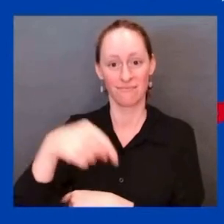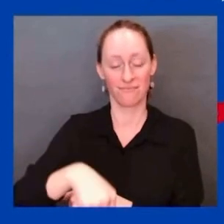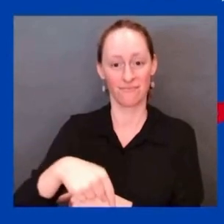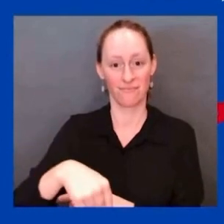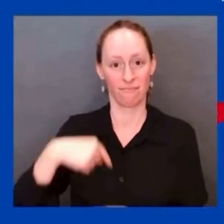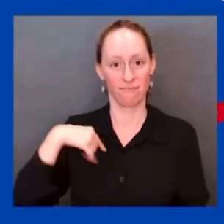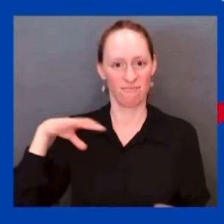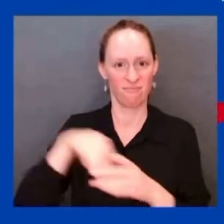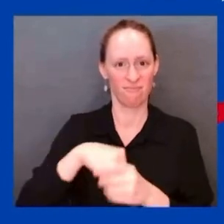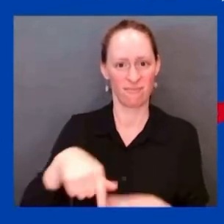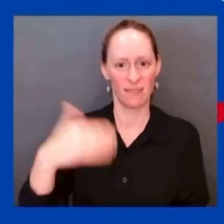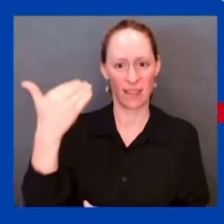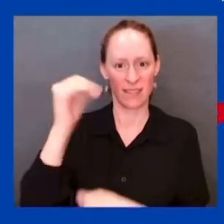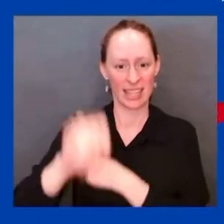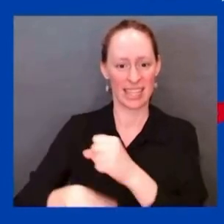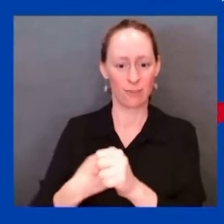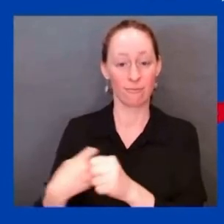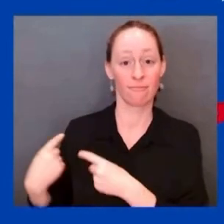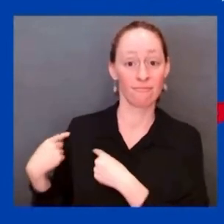State Education Association.